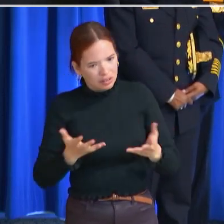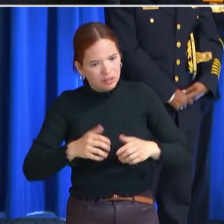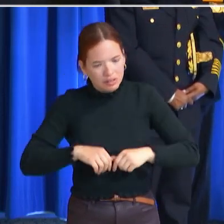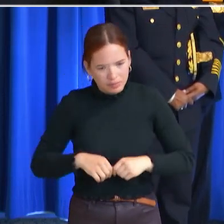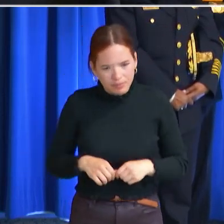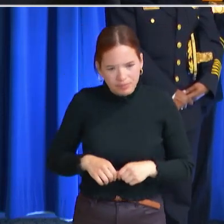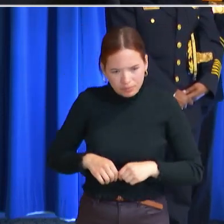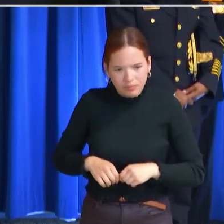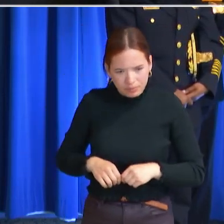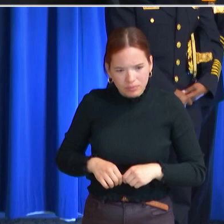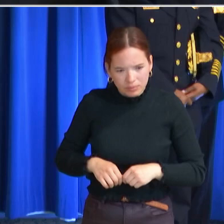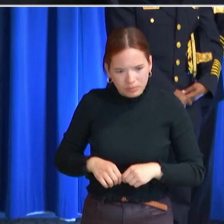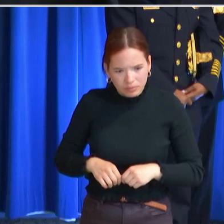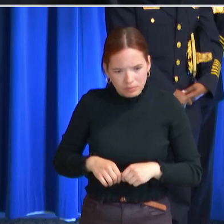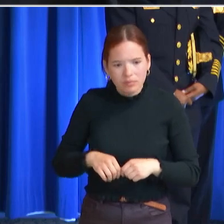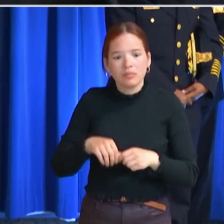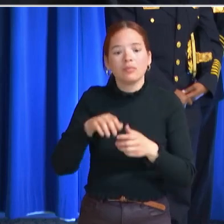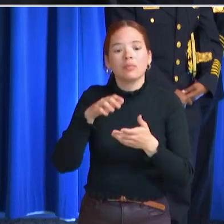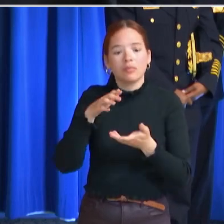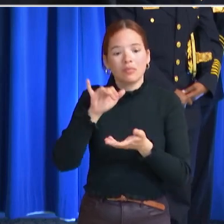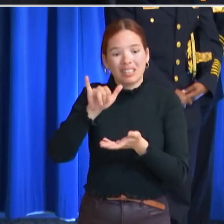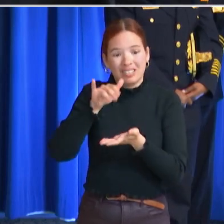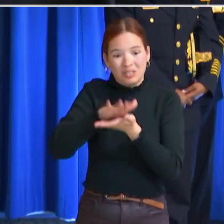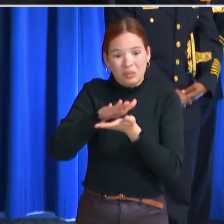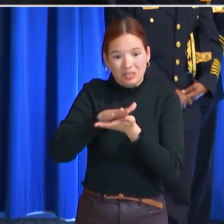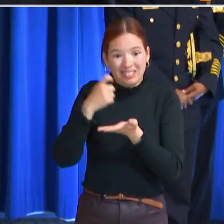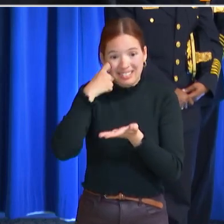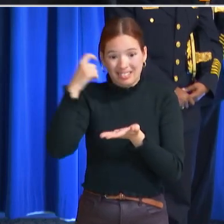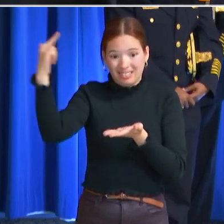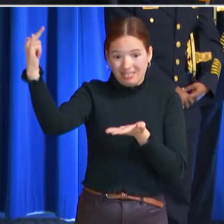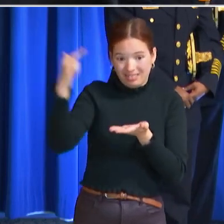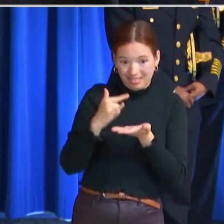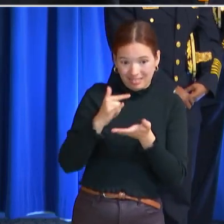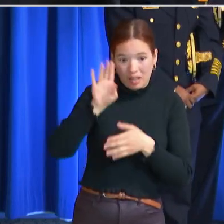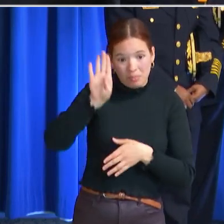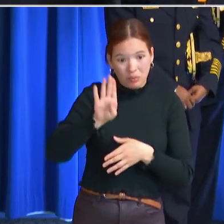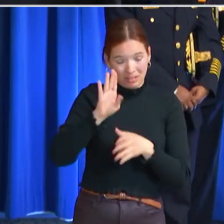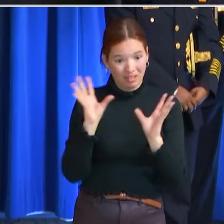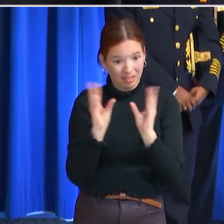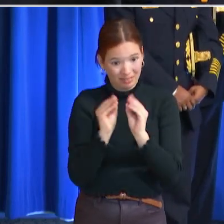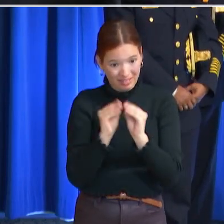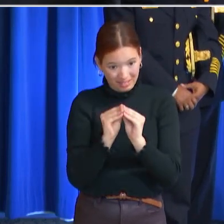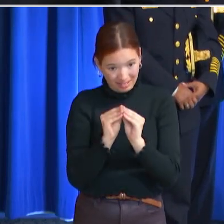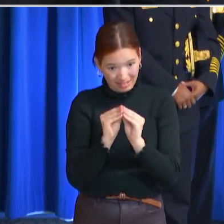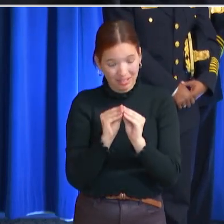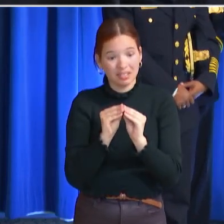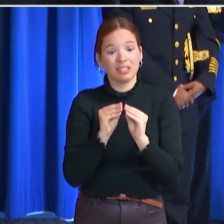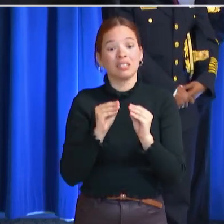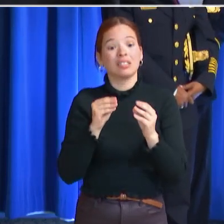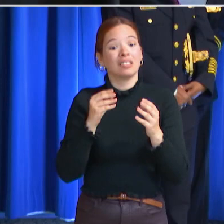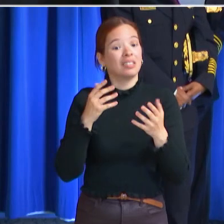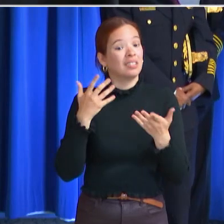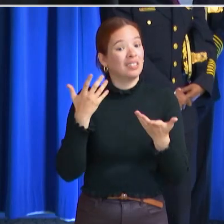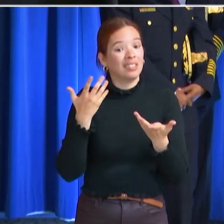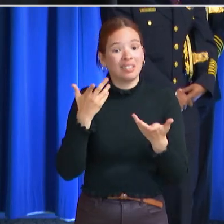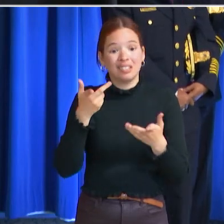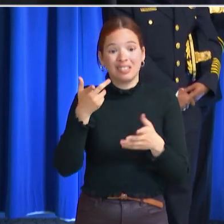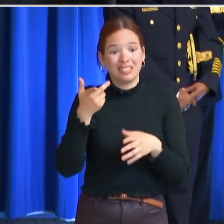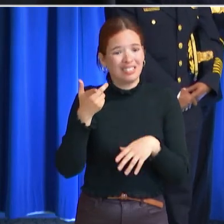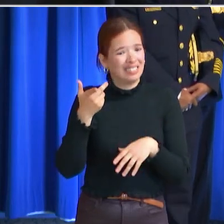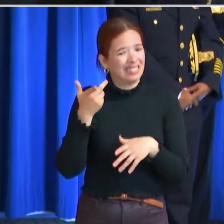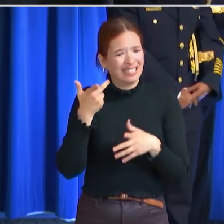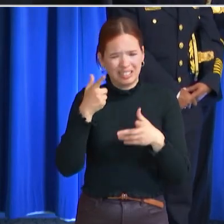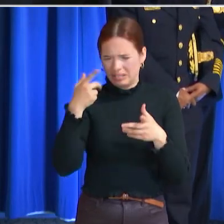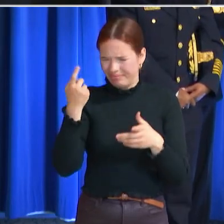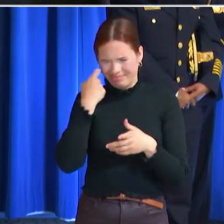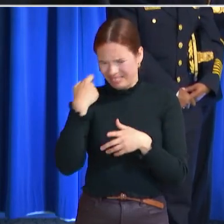in Boston to go to a conference there, and I get a phone call just after 3 o'clock. A couple of members of my team were with me, and